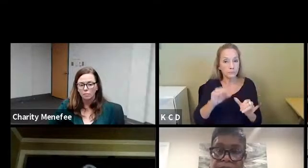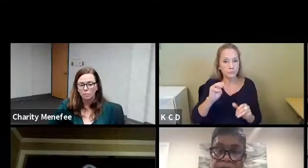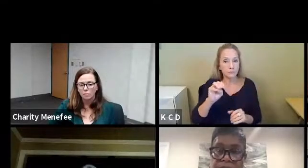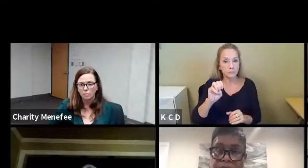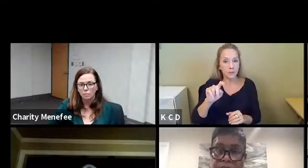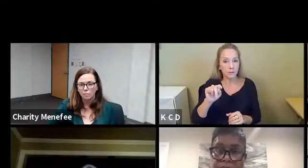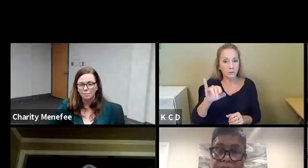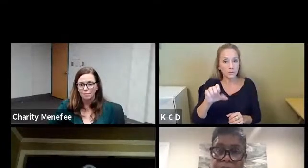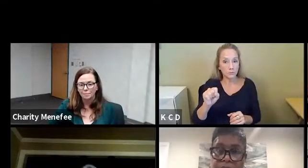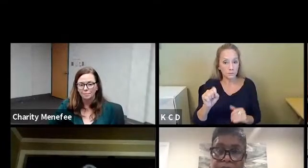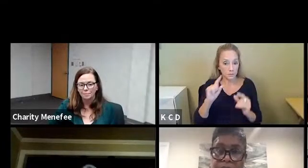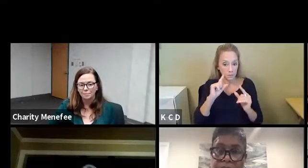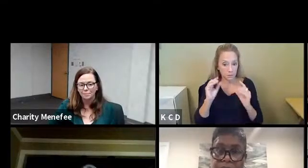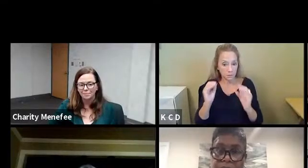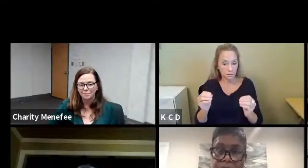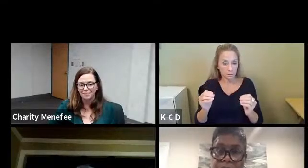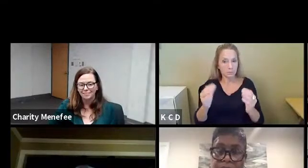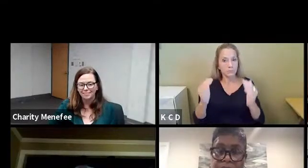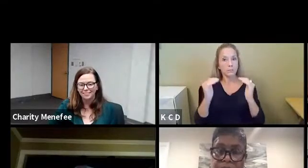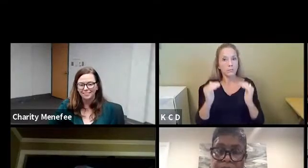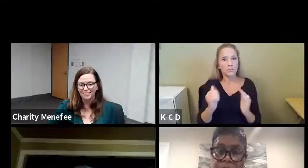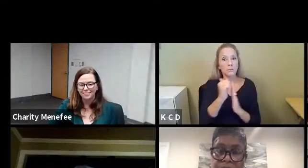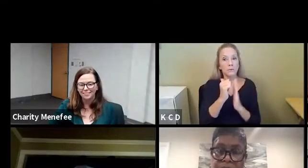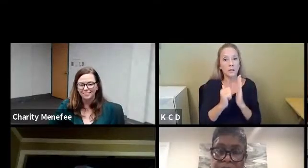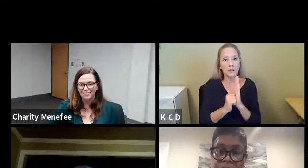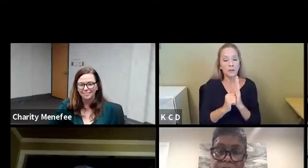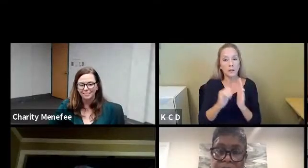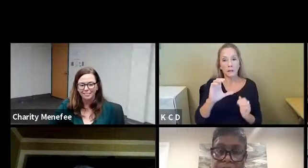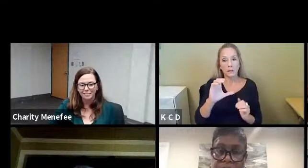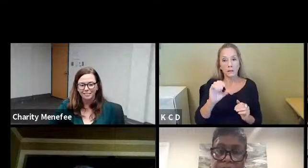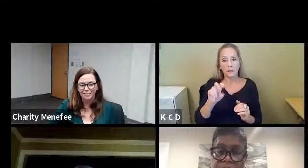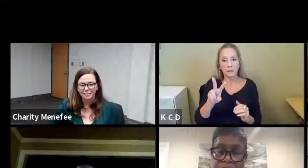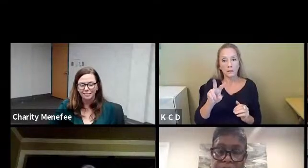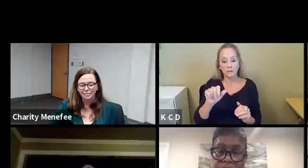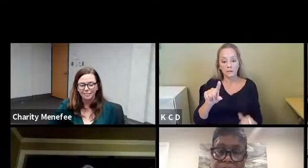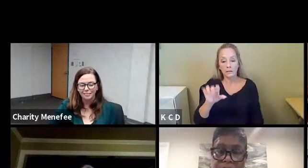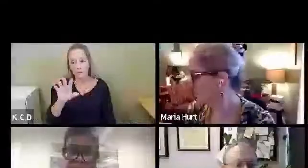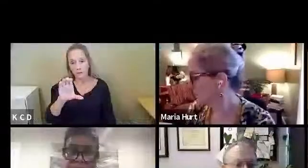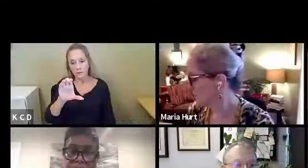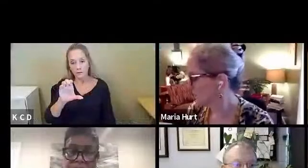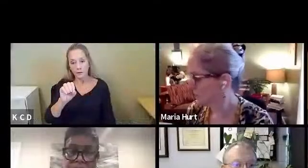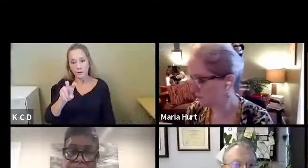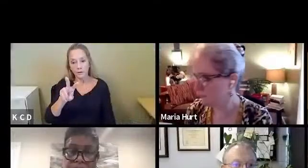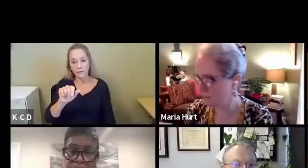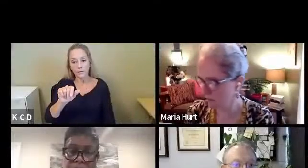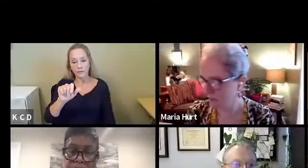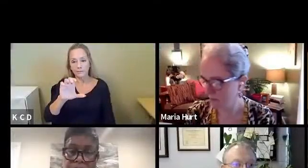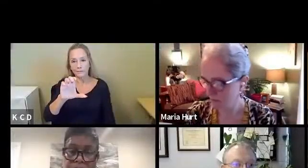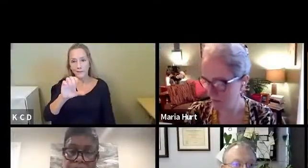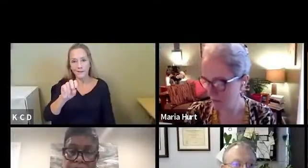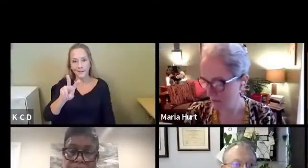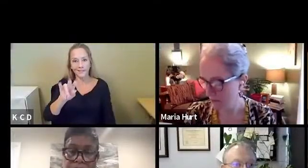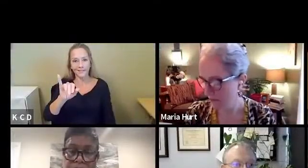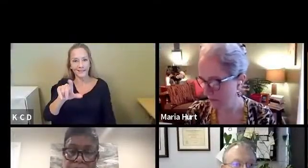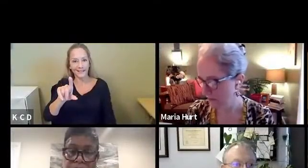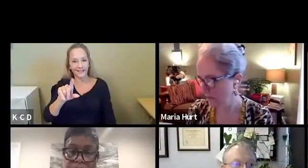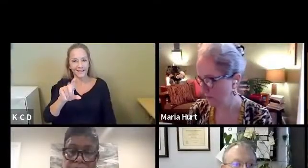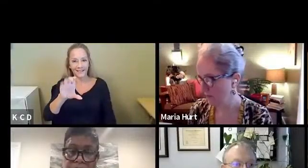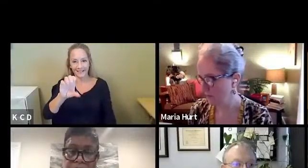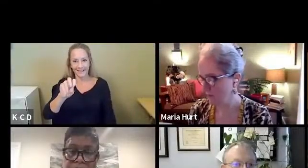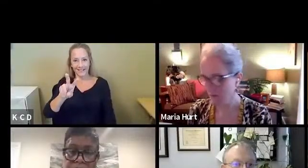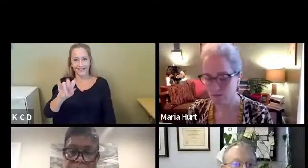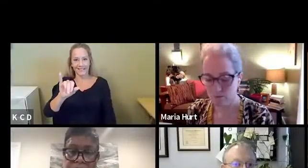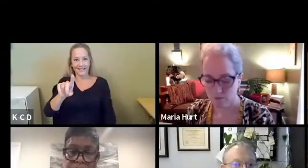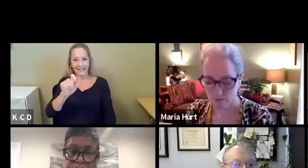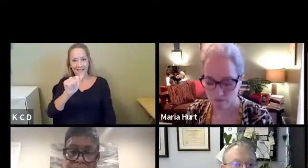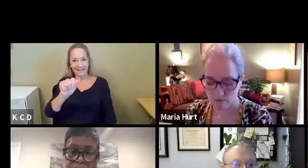If not, the next item on the agenda is COVID-19 face covering regulation, which is 2020-1, again for review and